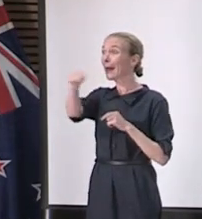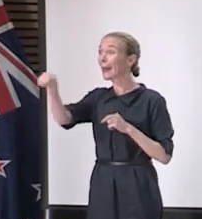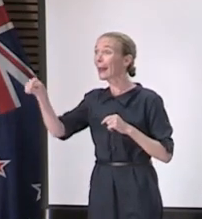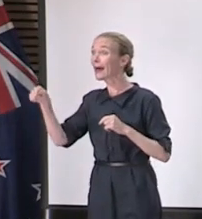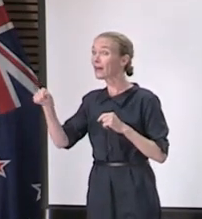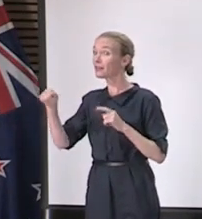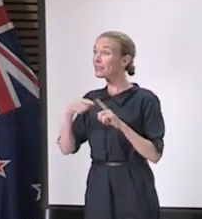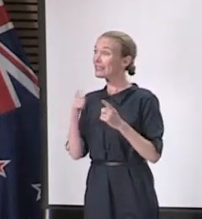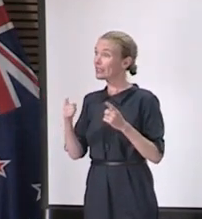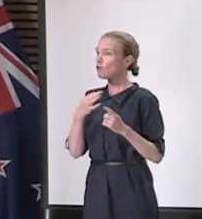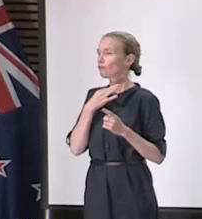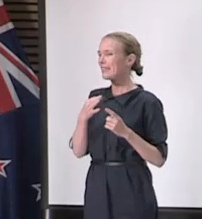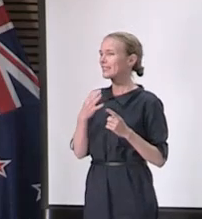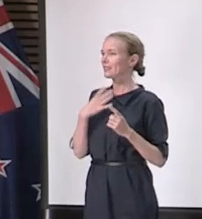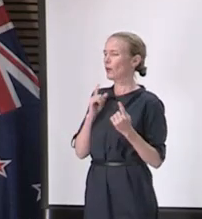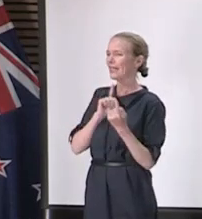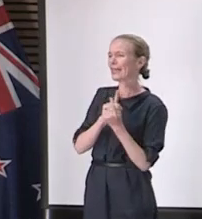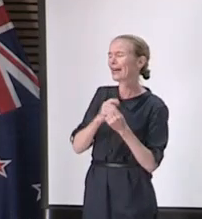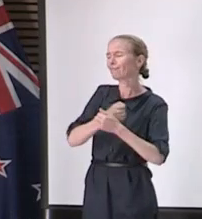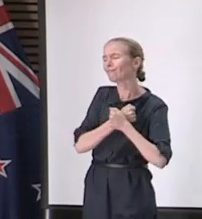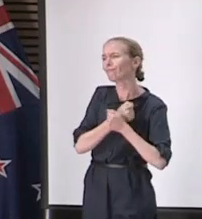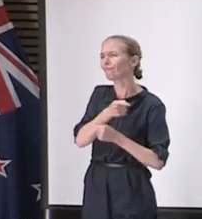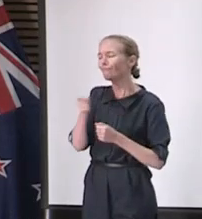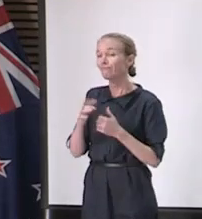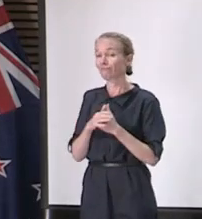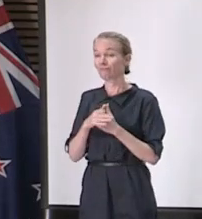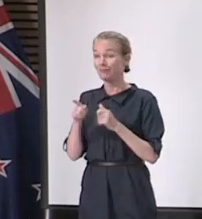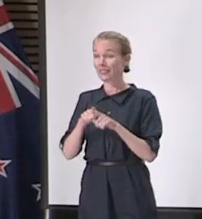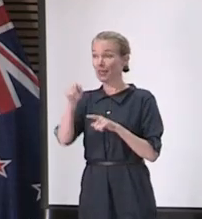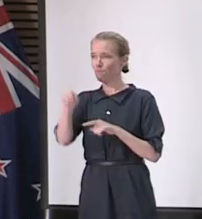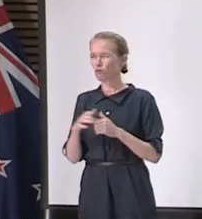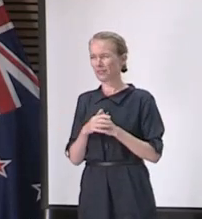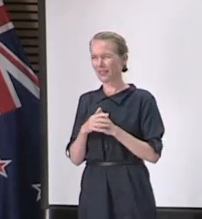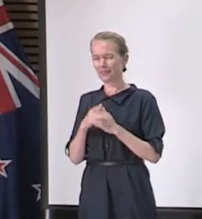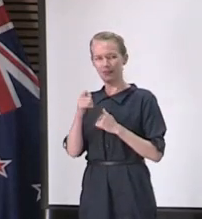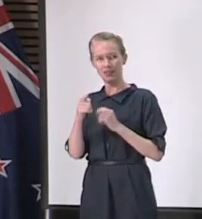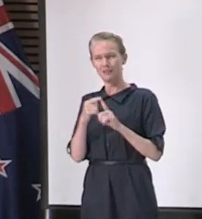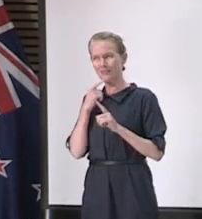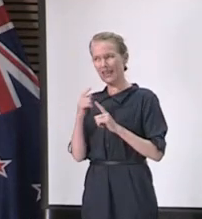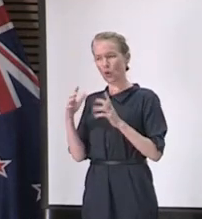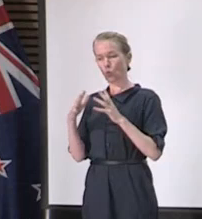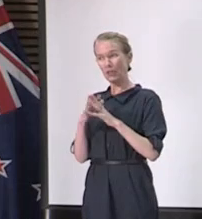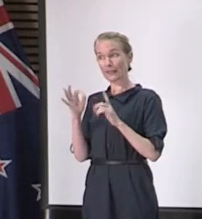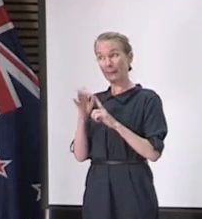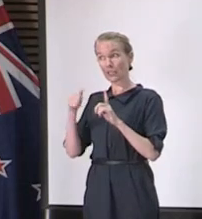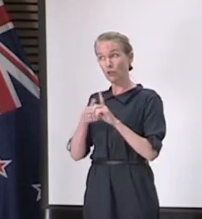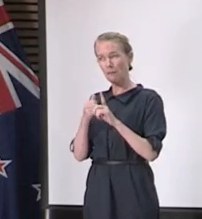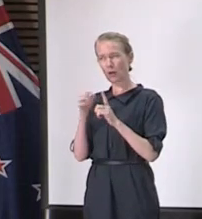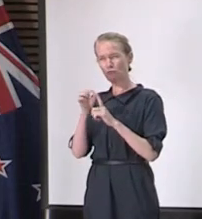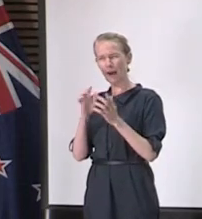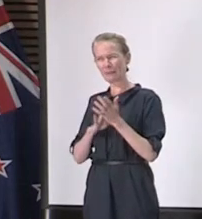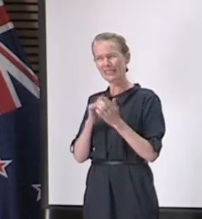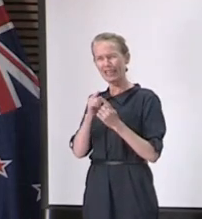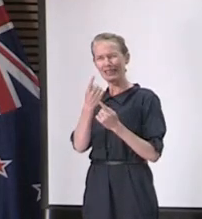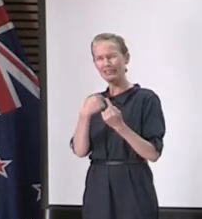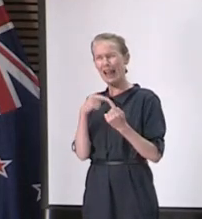you want to... Why do you think Winston Peters got it wrong? Oh, again, I wasn't here for the stand-up. I don't want to make any assumptions about what he did